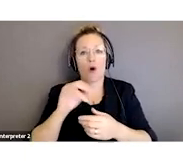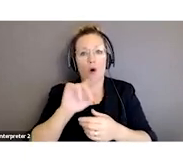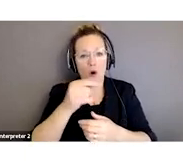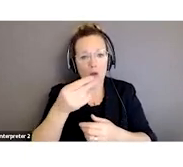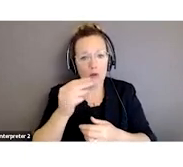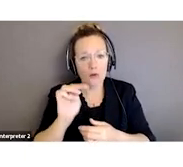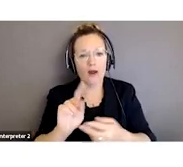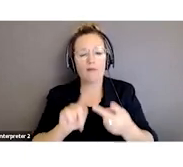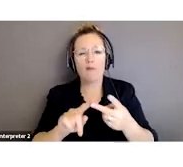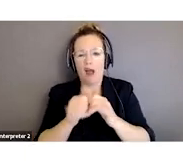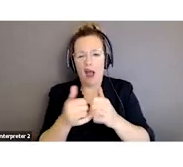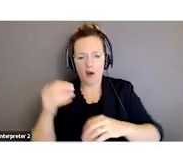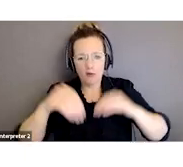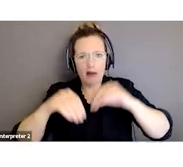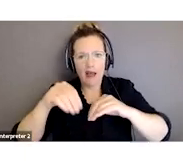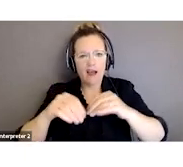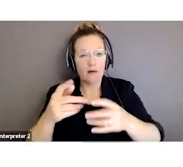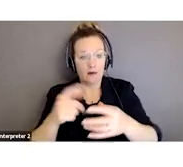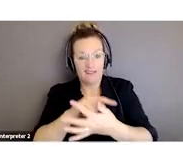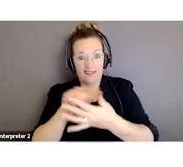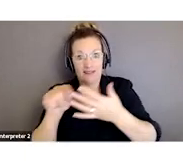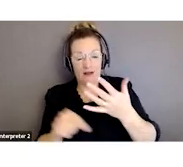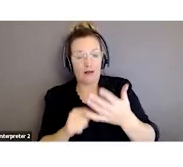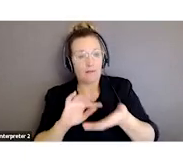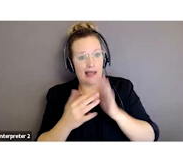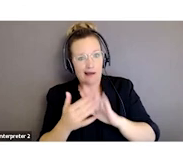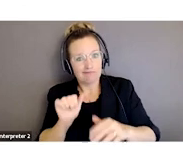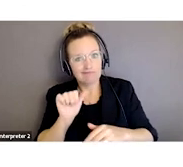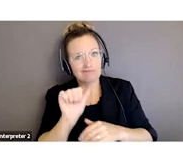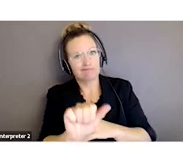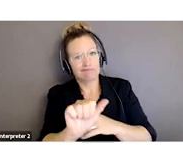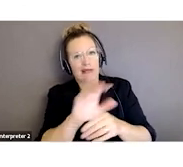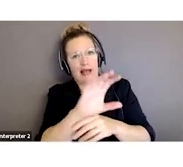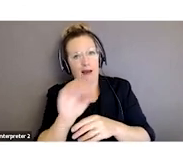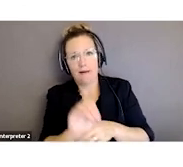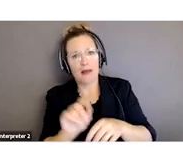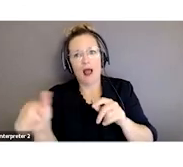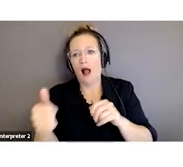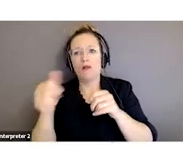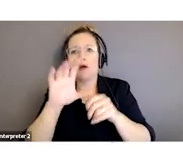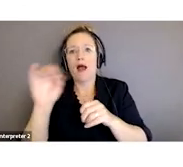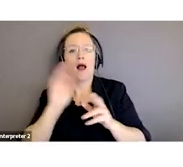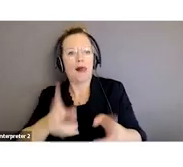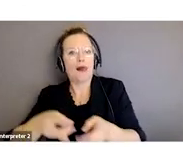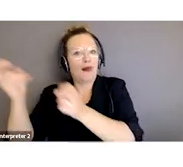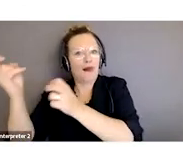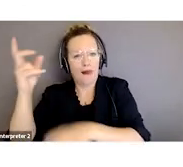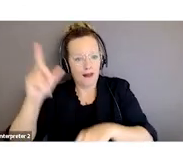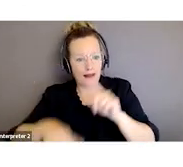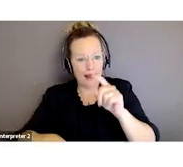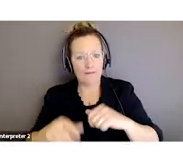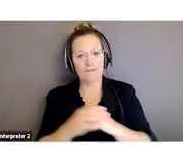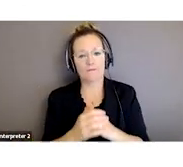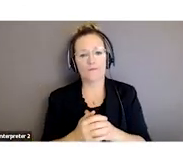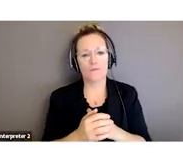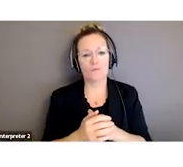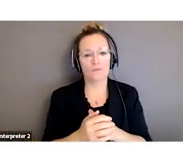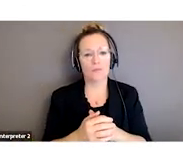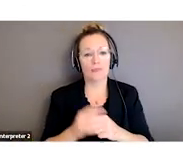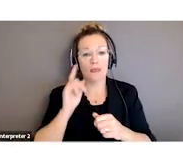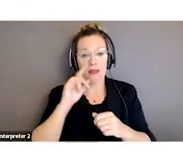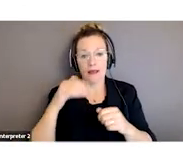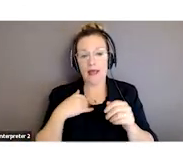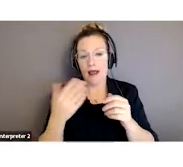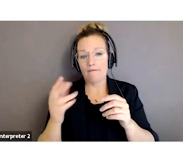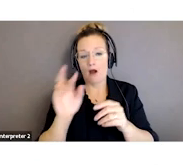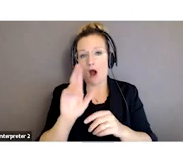of packaging. And they can be registered, in which case they are designated by the R in the circle, or